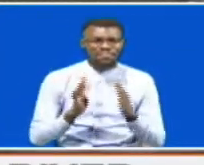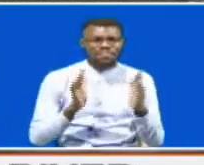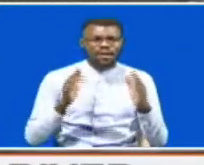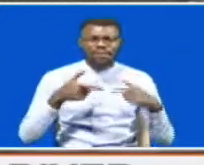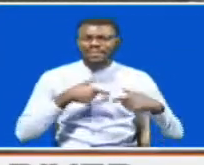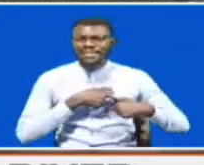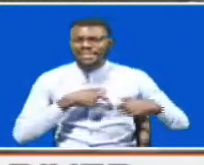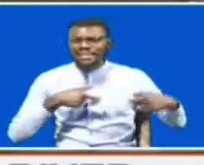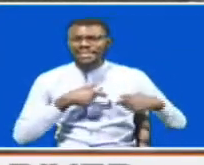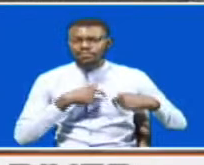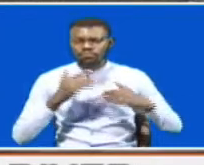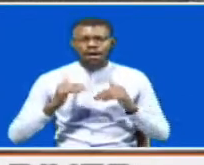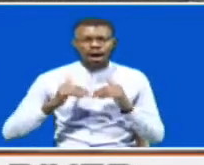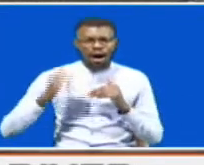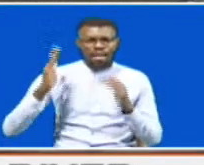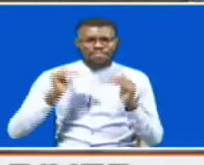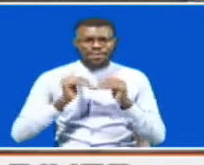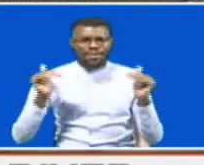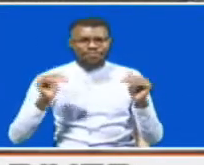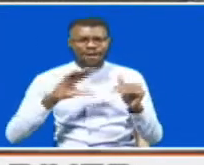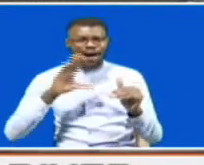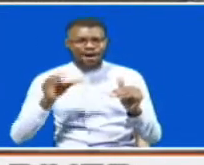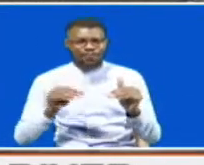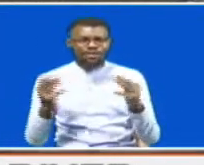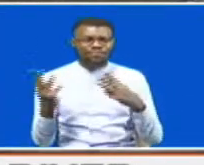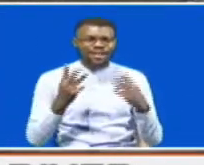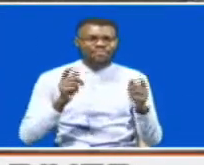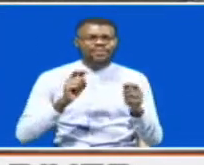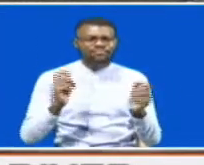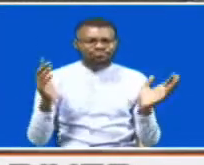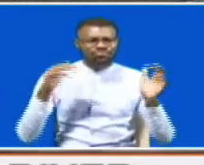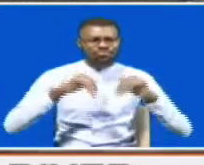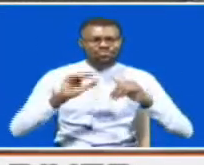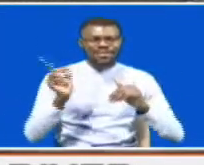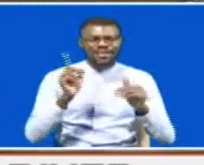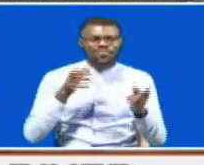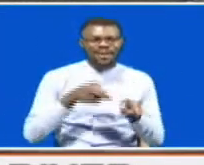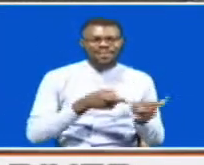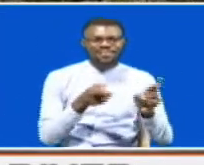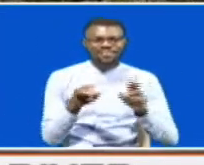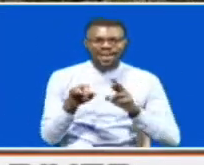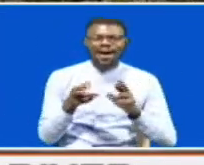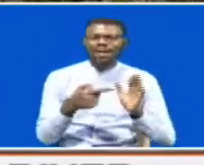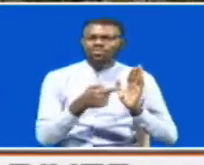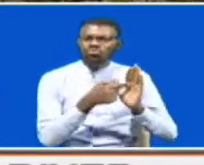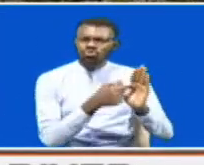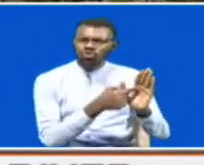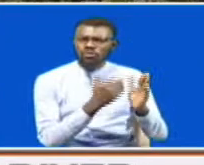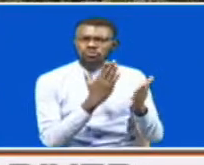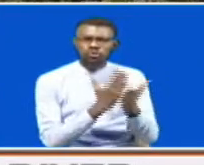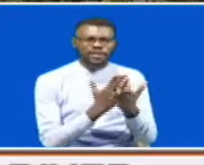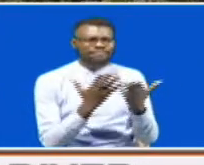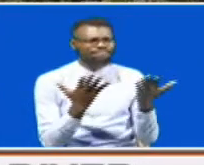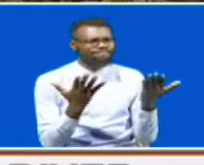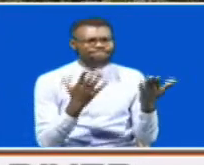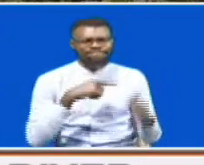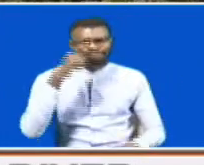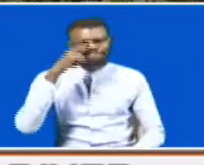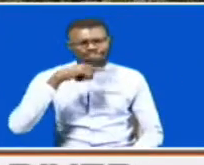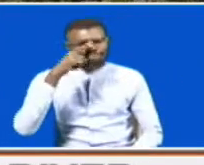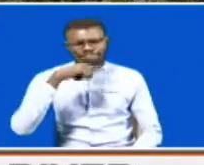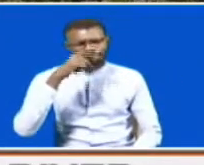for the Africa Climate Summit, the Nairobi River remains a flowing testament of Kenya's dark commitment to